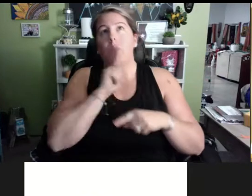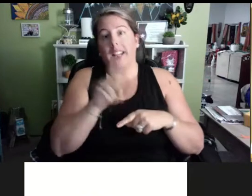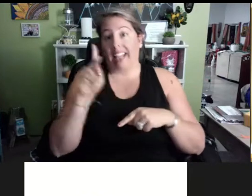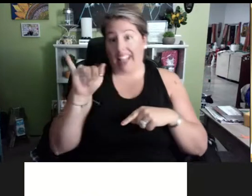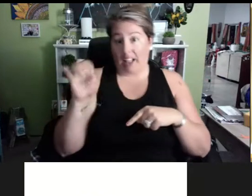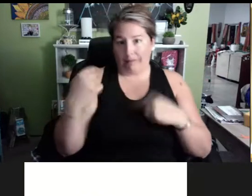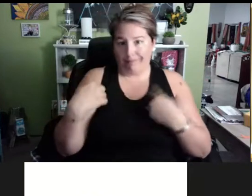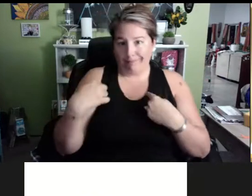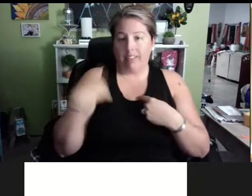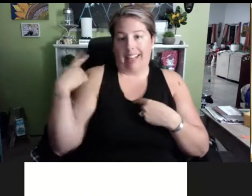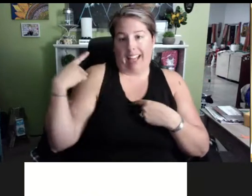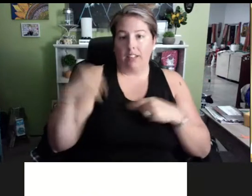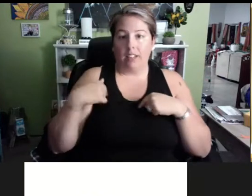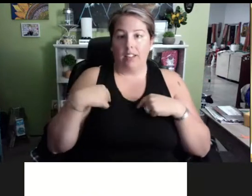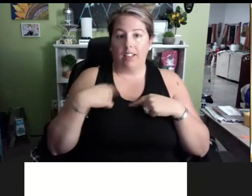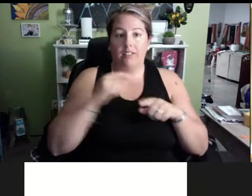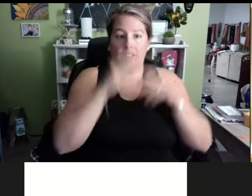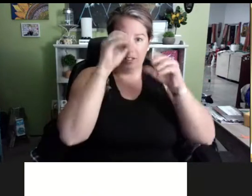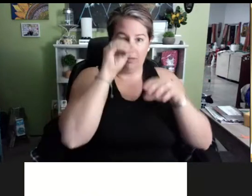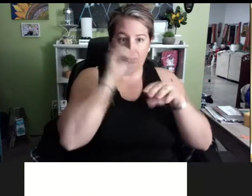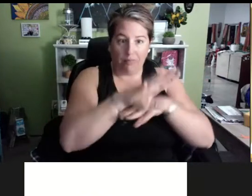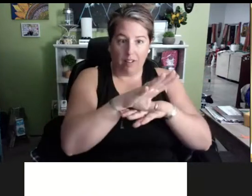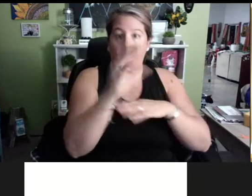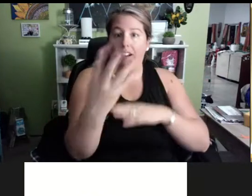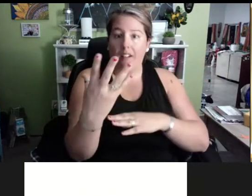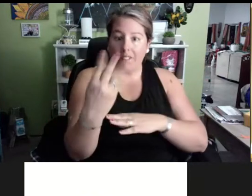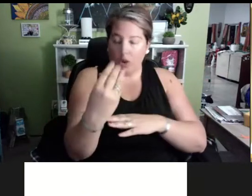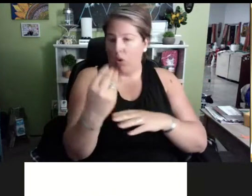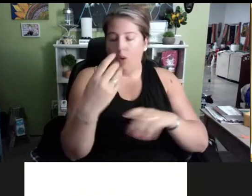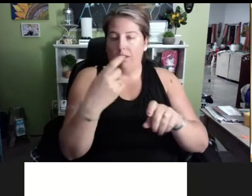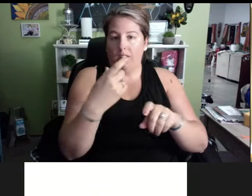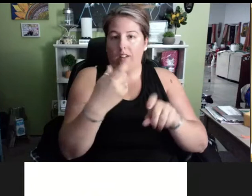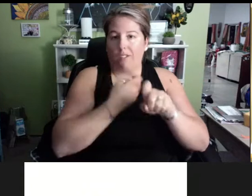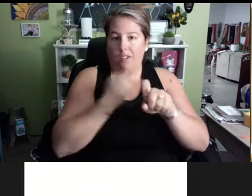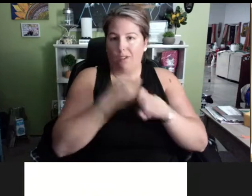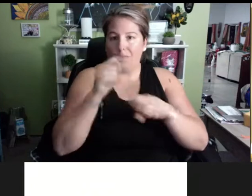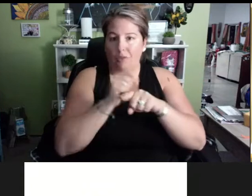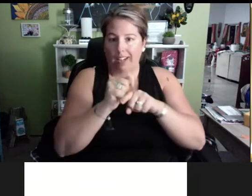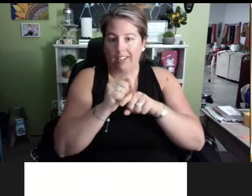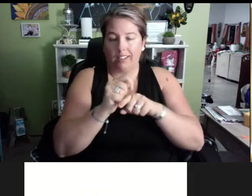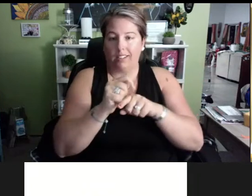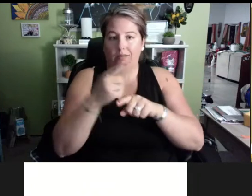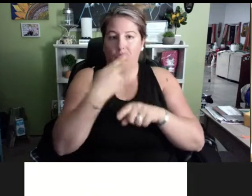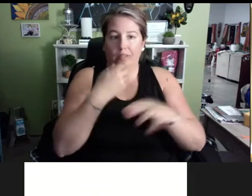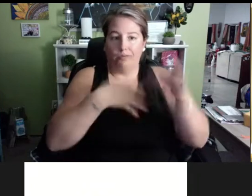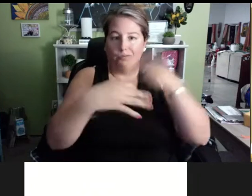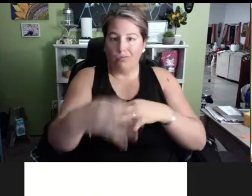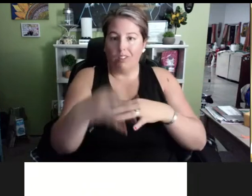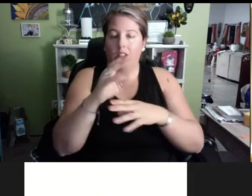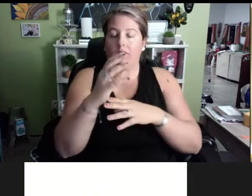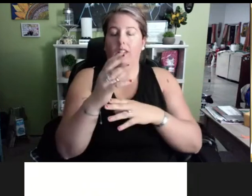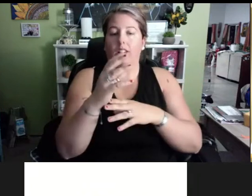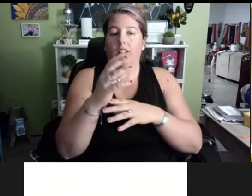to listen to, and then when that one was done, it was a call right after it. And I listened to it last